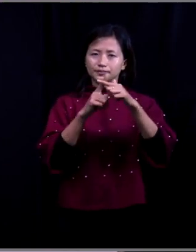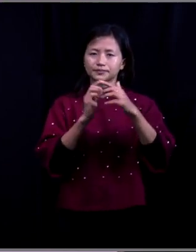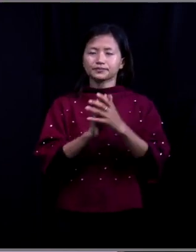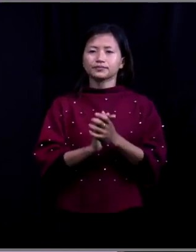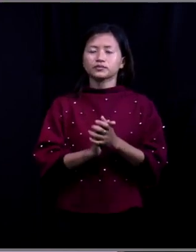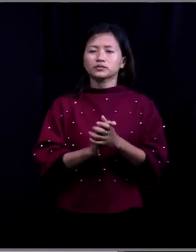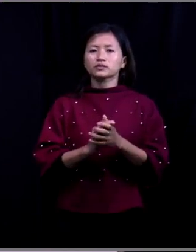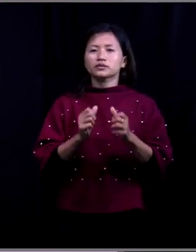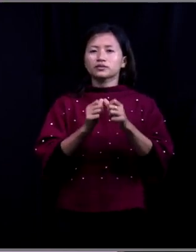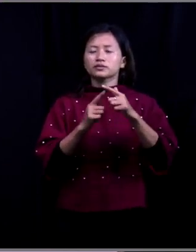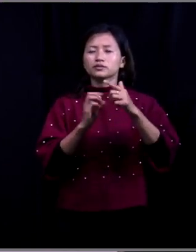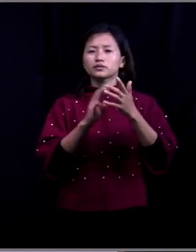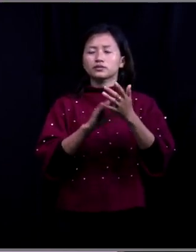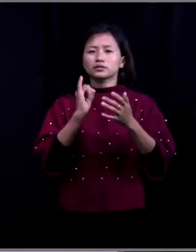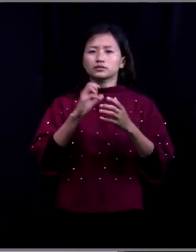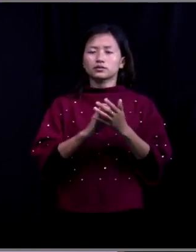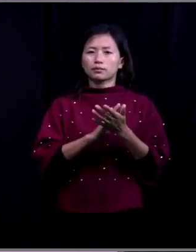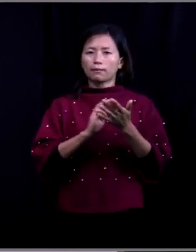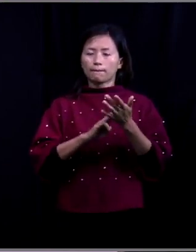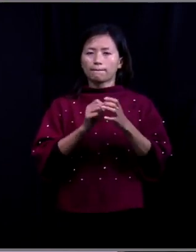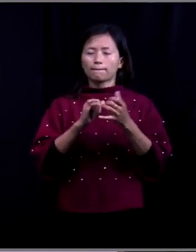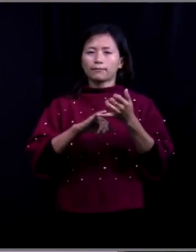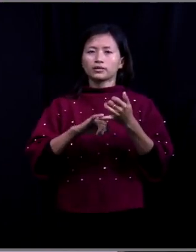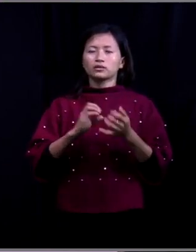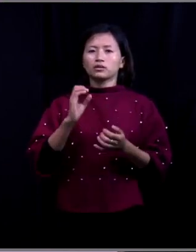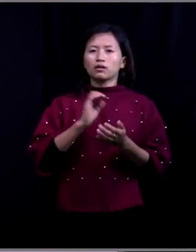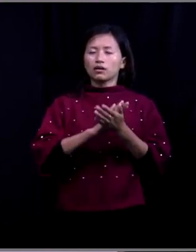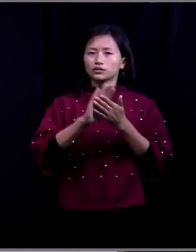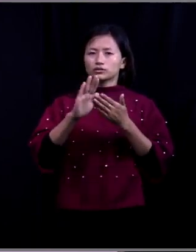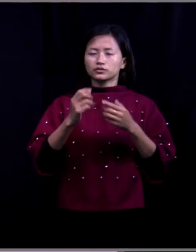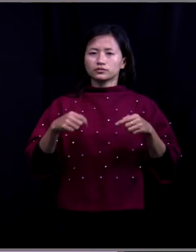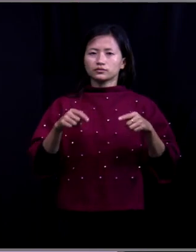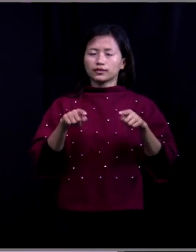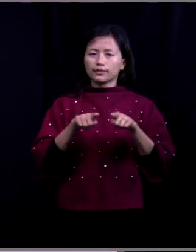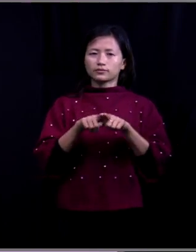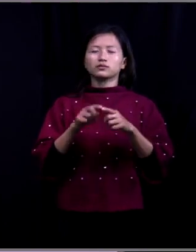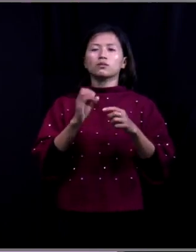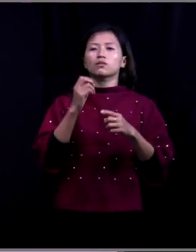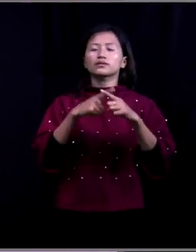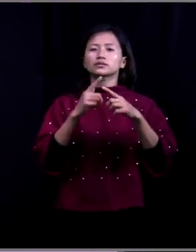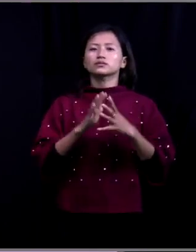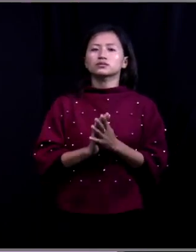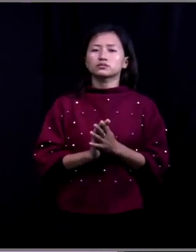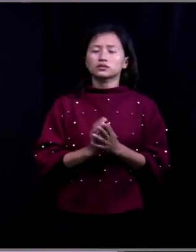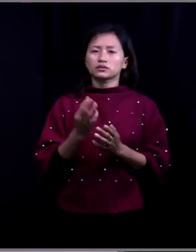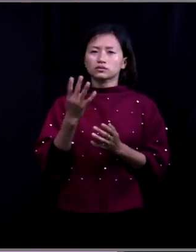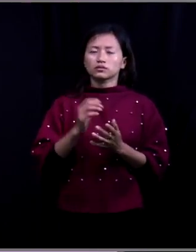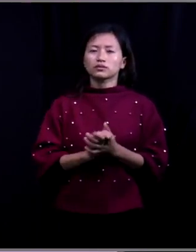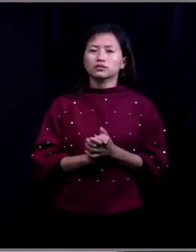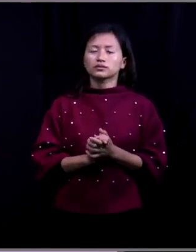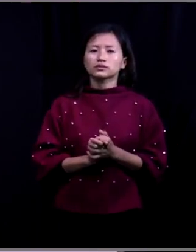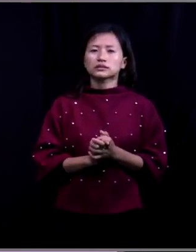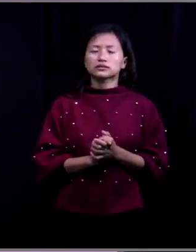the atomic masses of these two elements, hydrogen and oxygen. Let us try to calculate this. Mass of